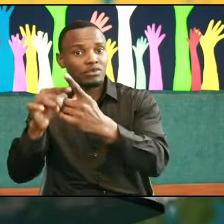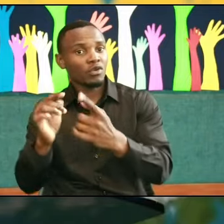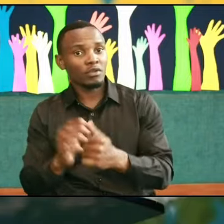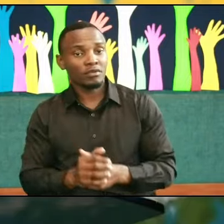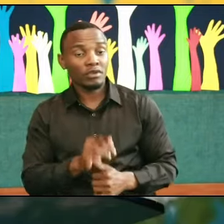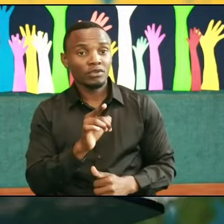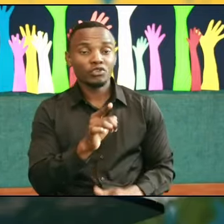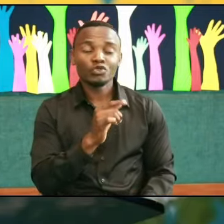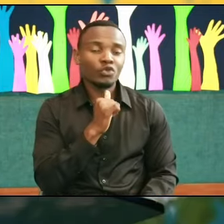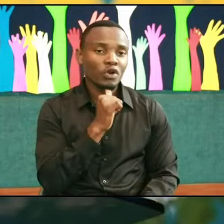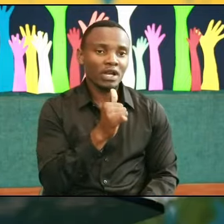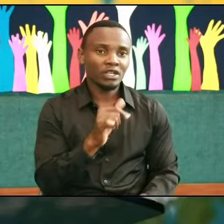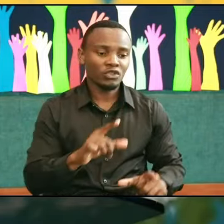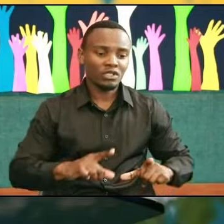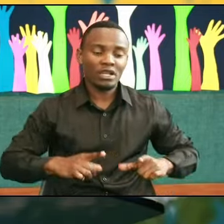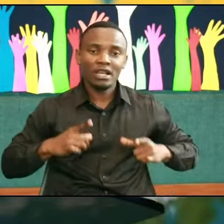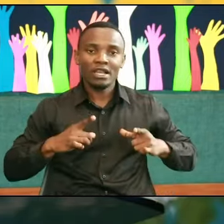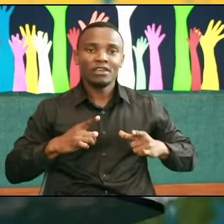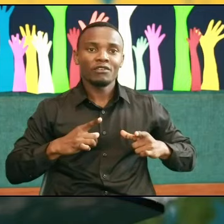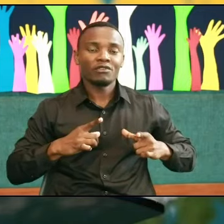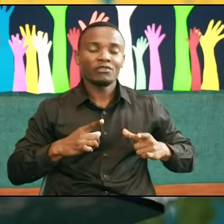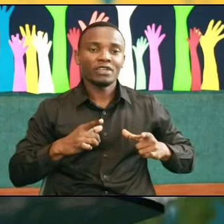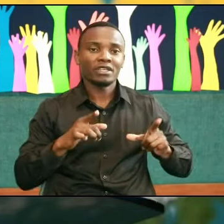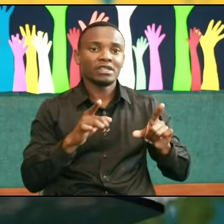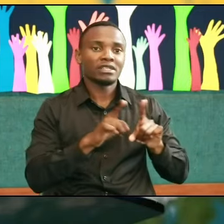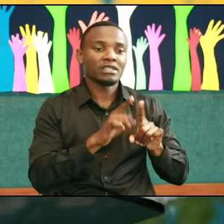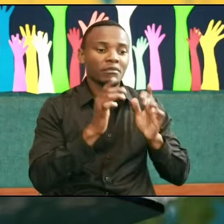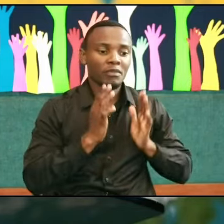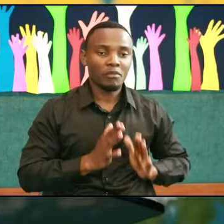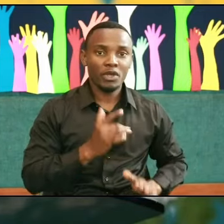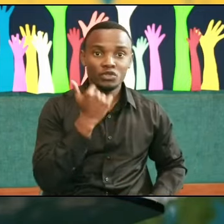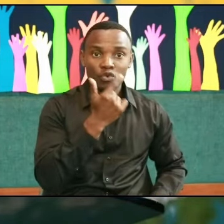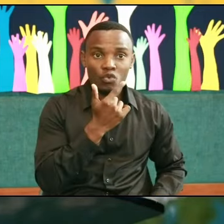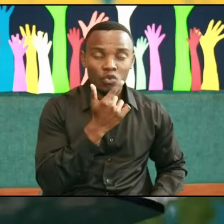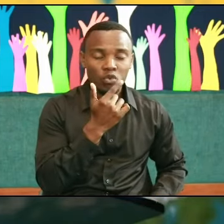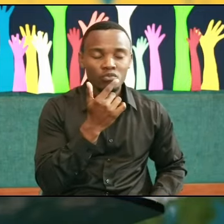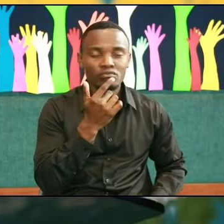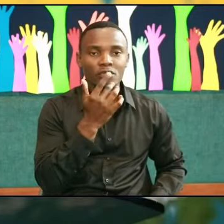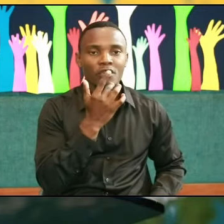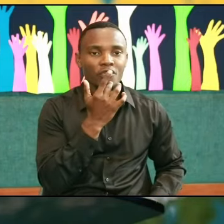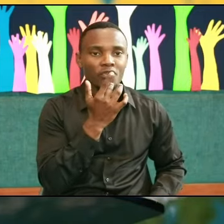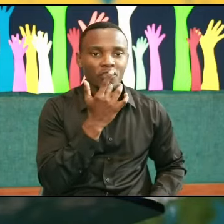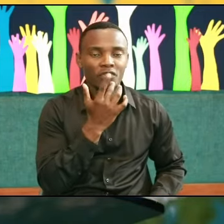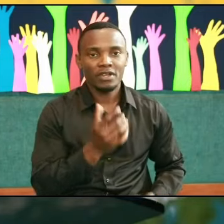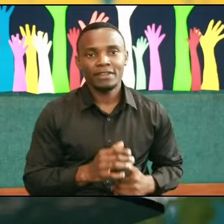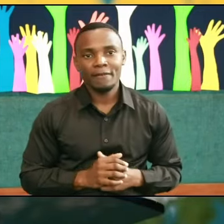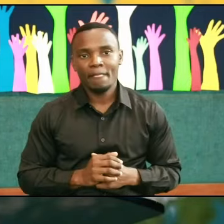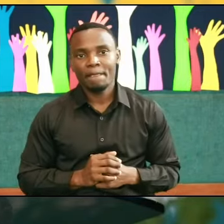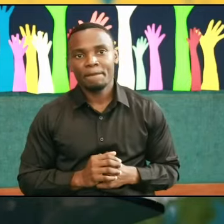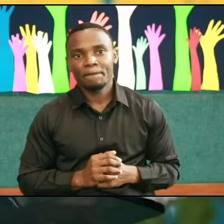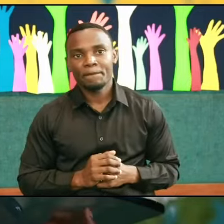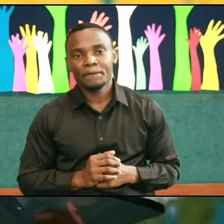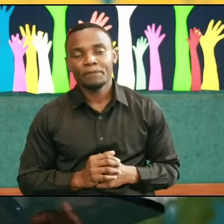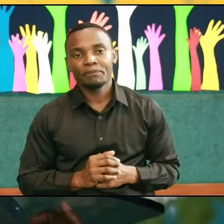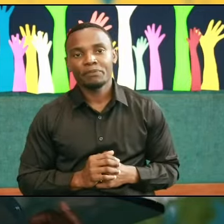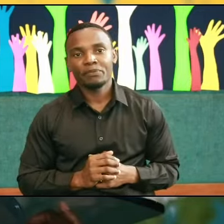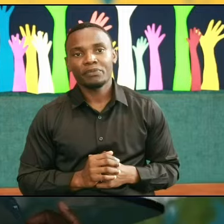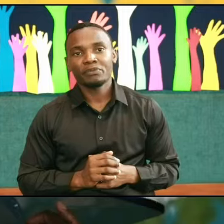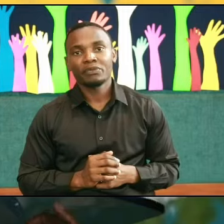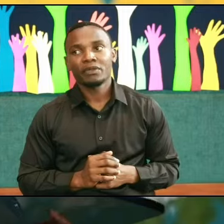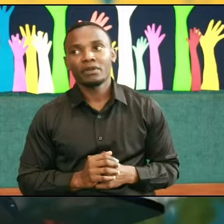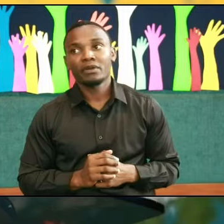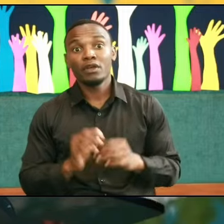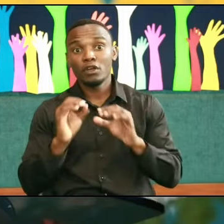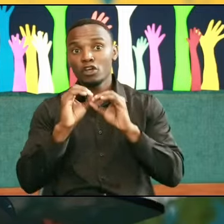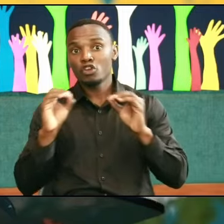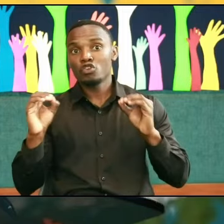You are not living a life where you are favored by God. And allow me to say this. None of